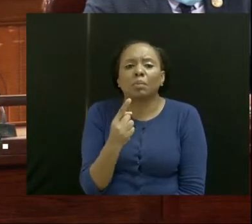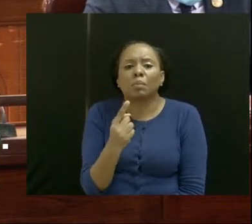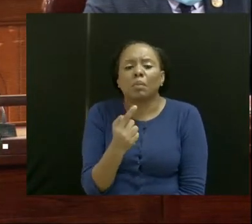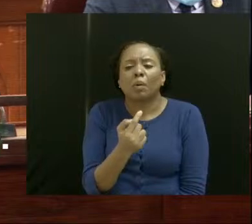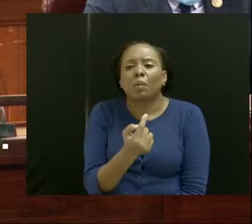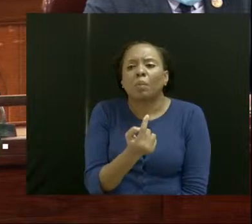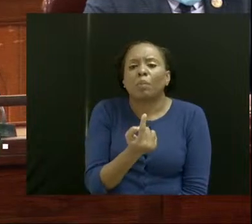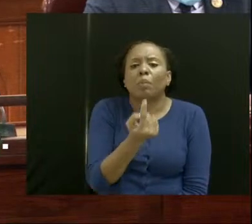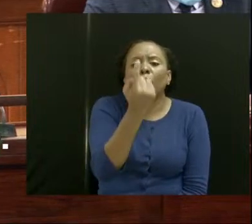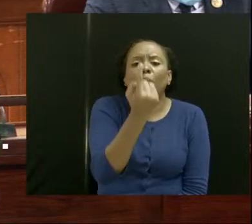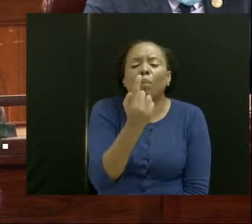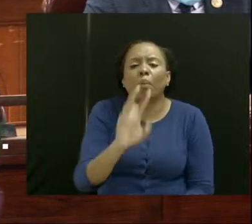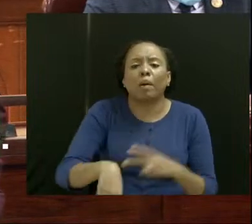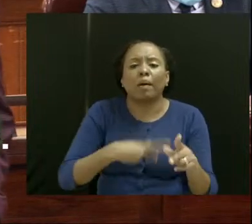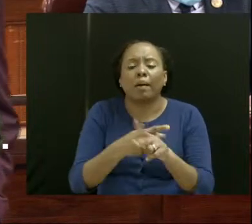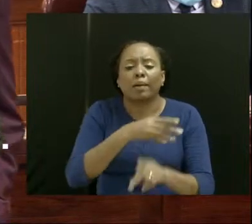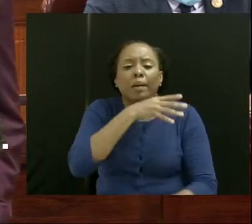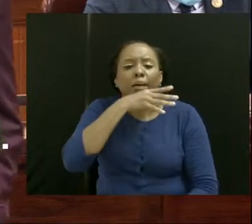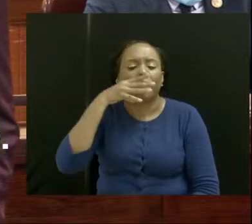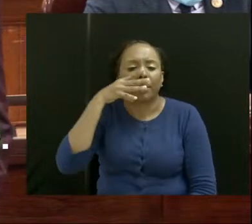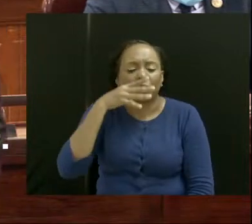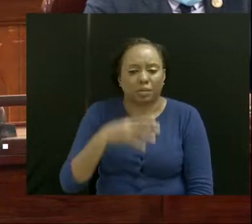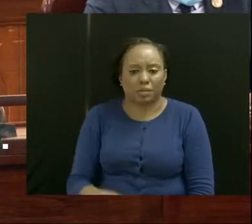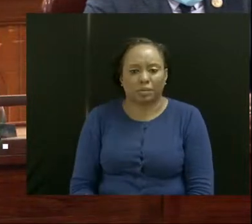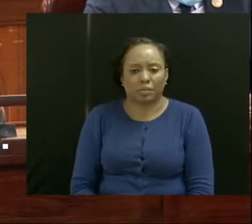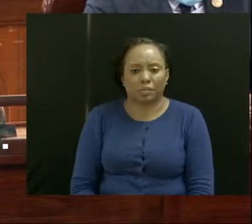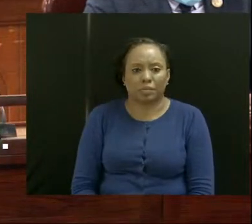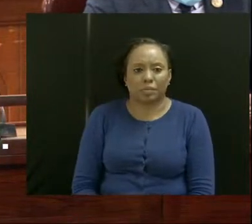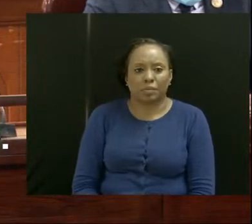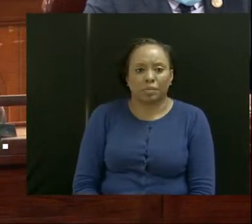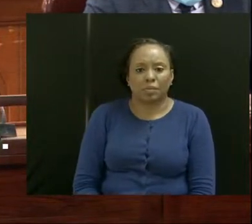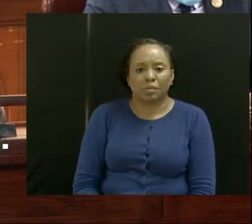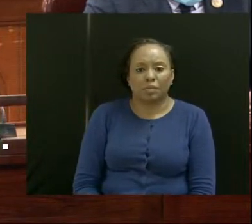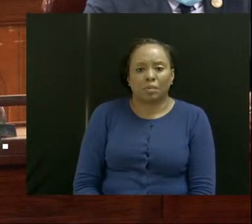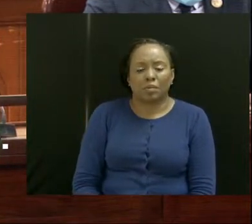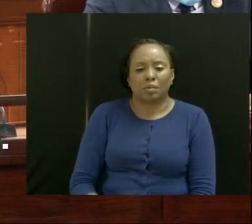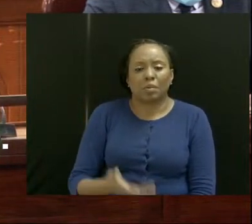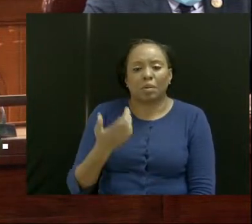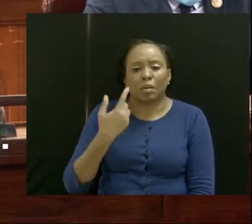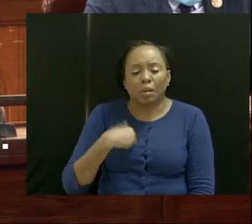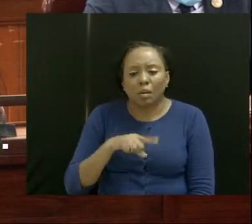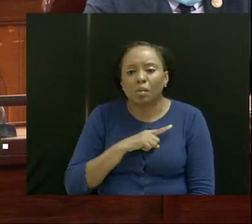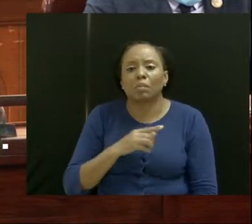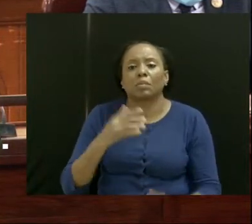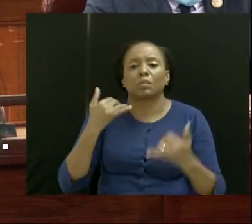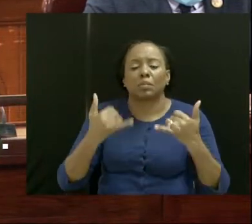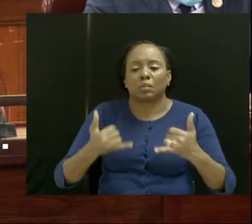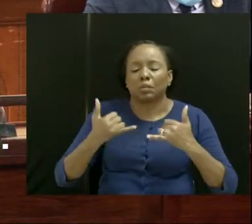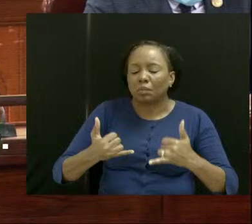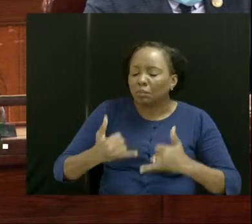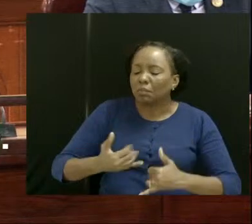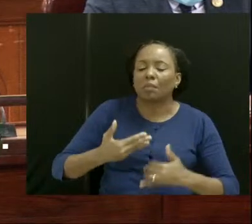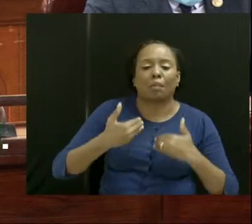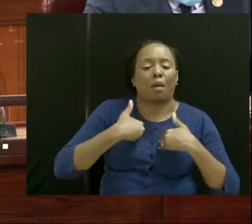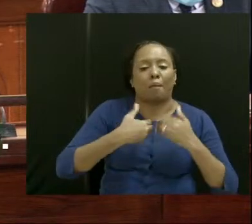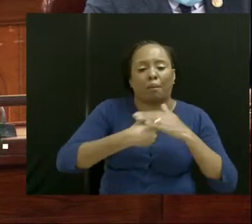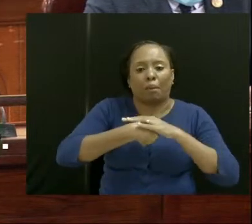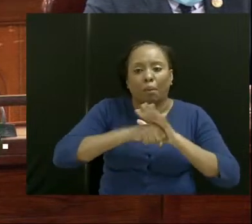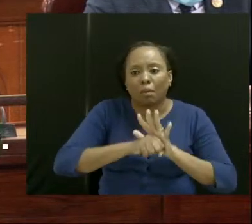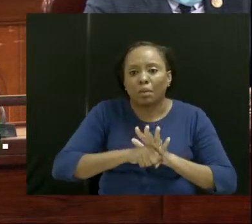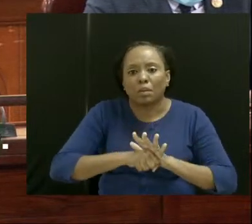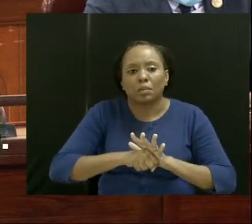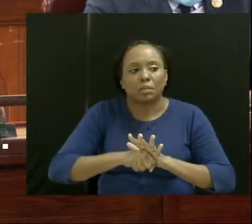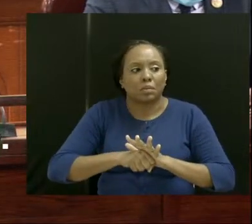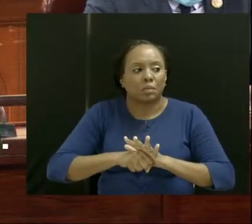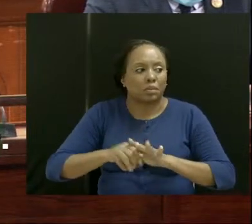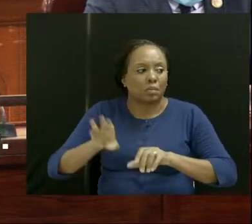The evidence of our COVID experience suggests clearly, if we didn't know it before, that